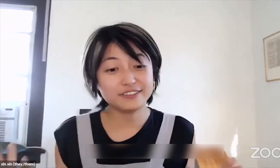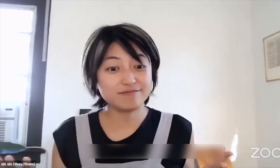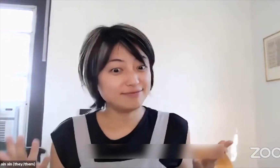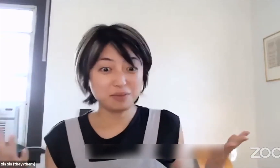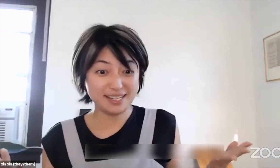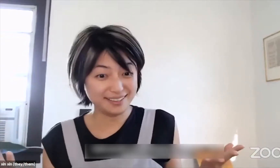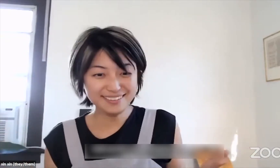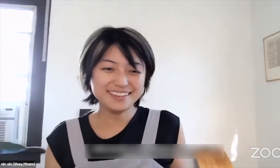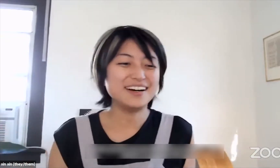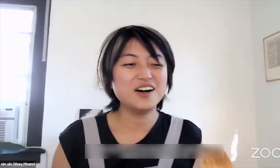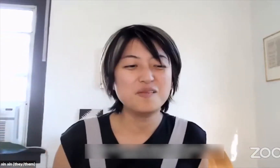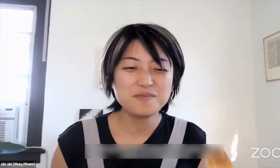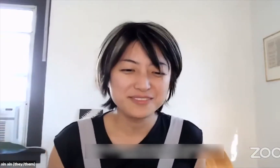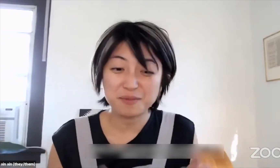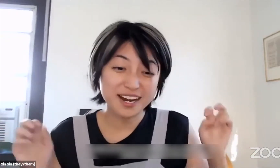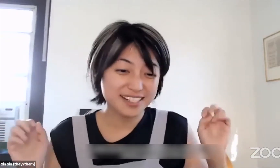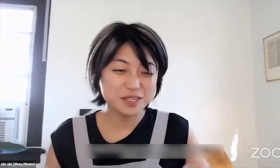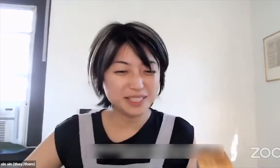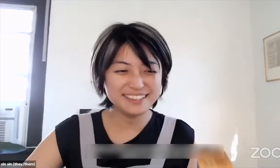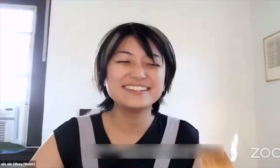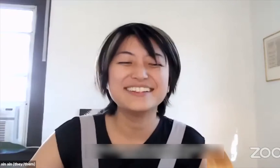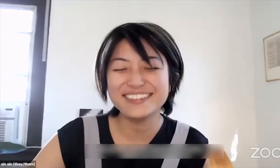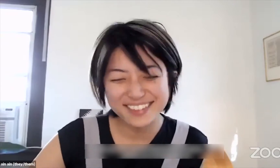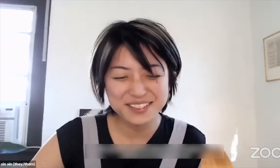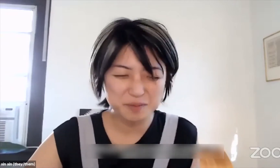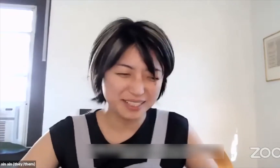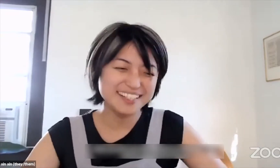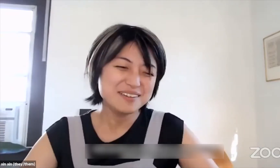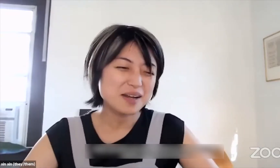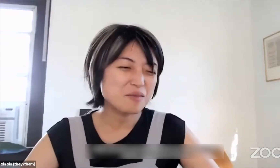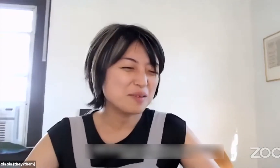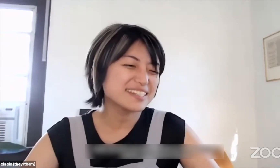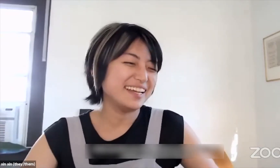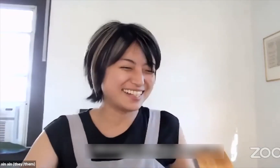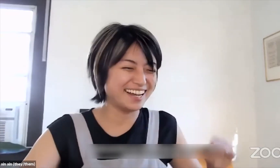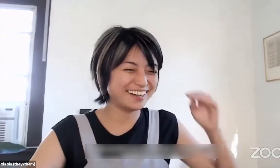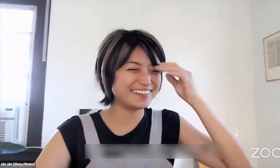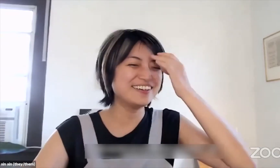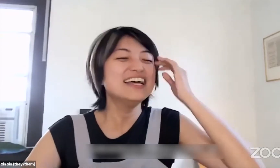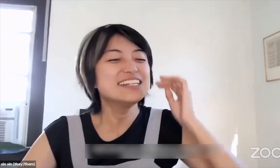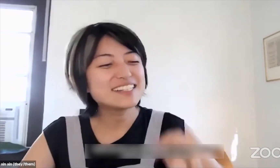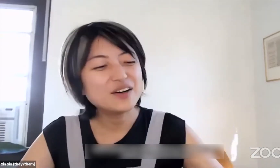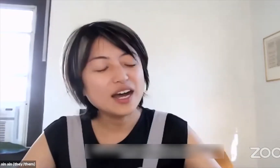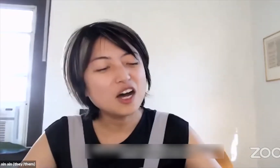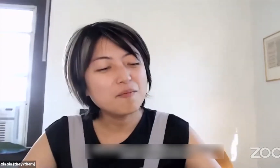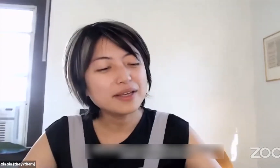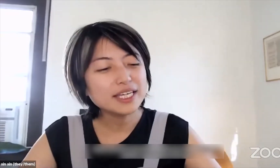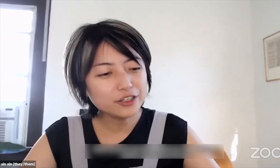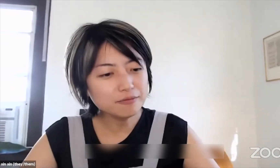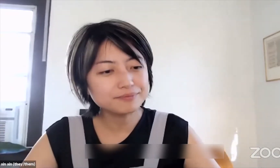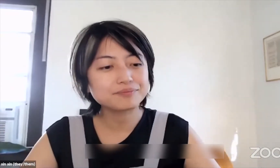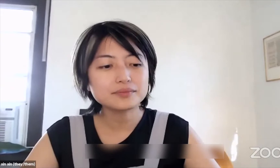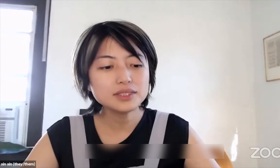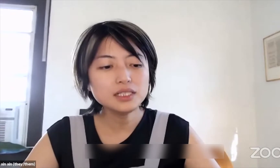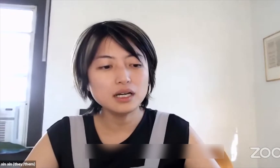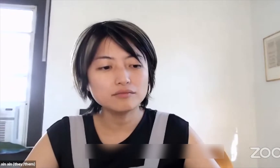kind of the plan. Surprise, no plan. No, there's a plan, I promise. And so